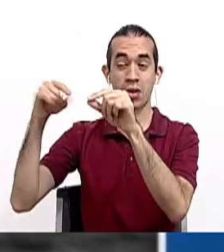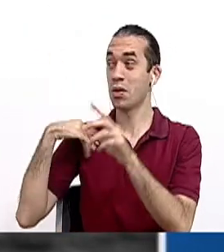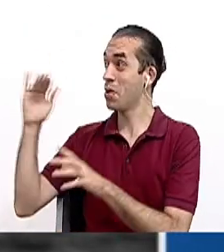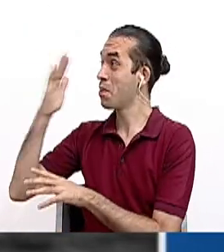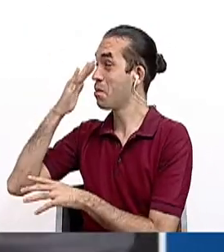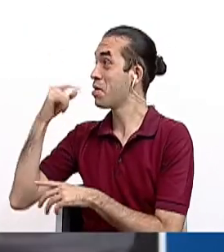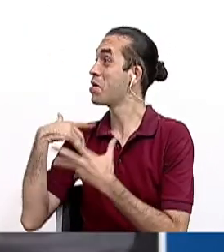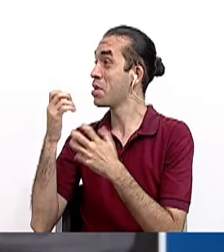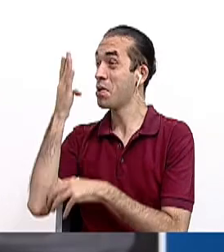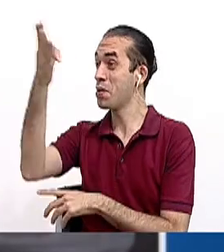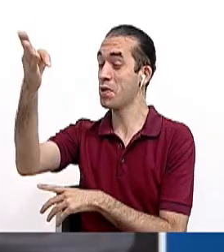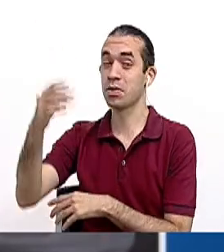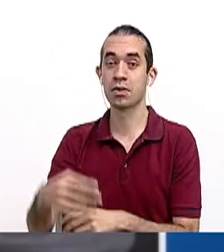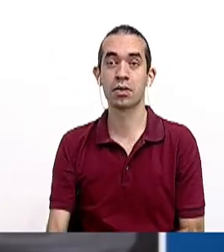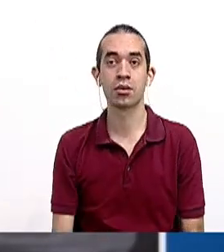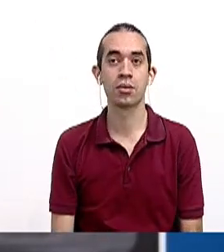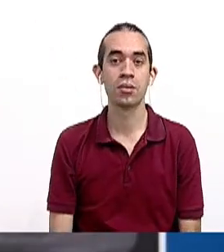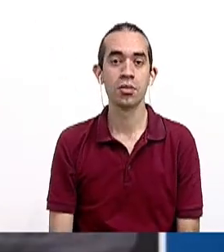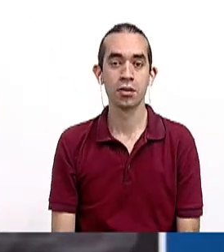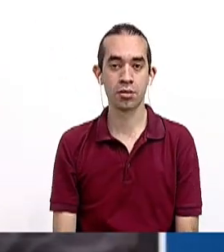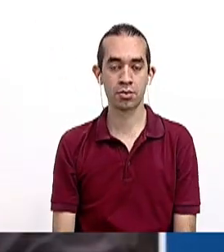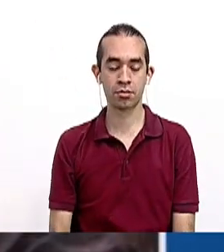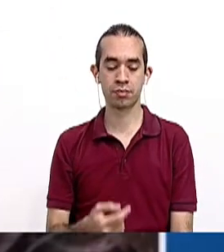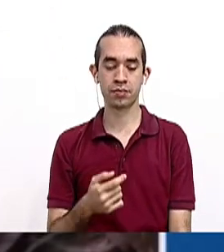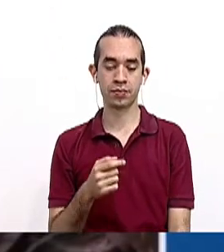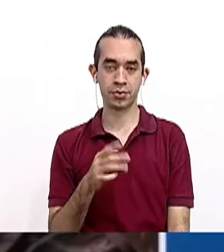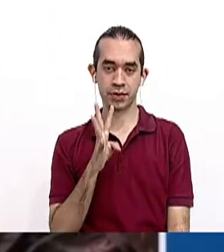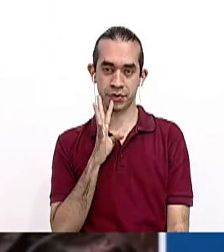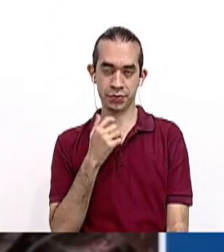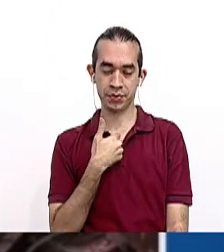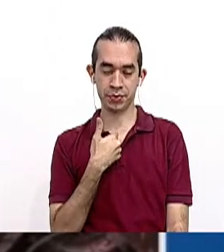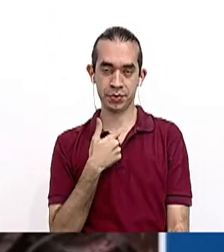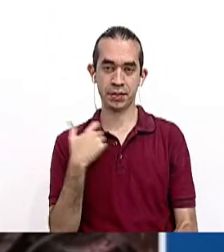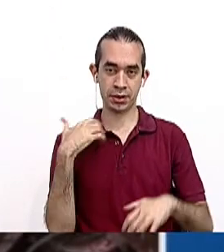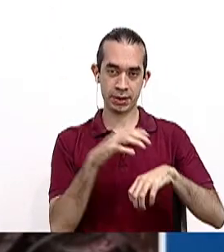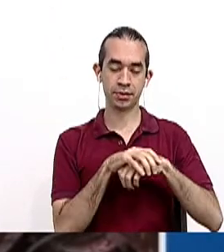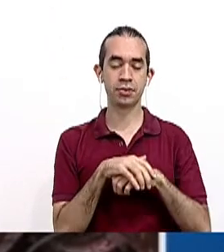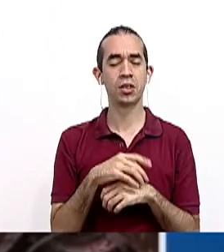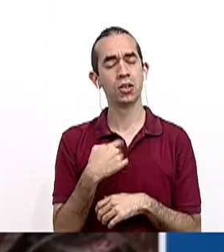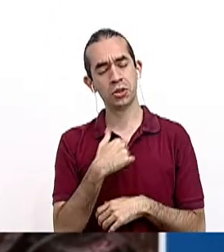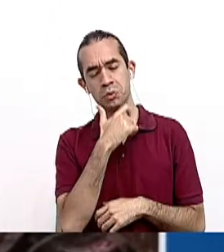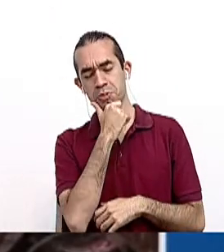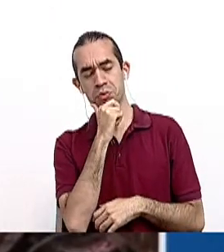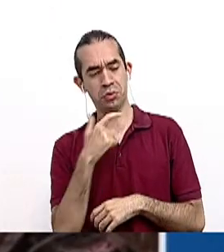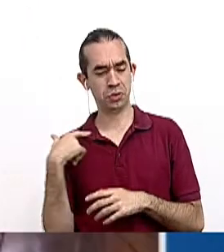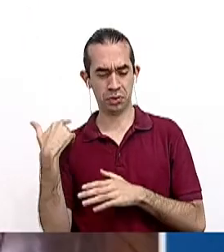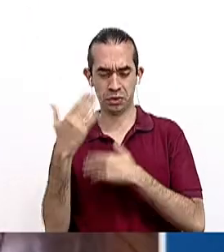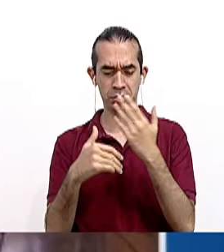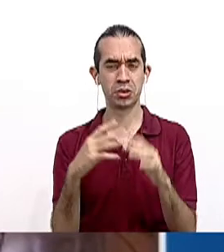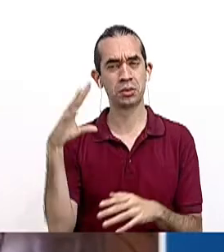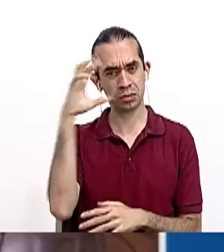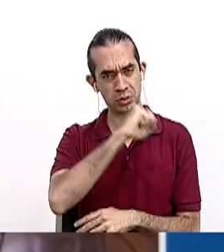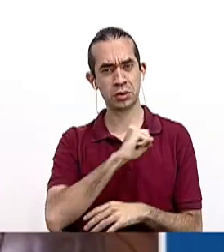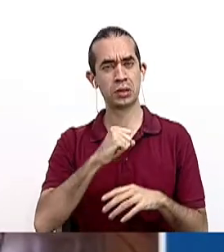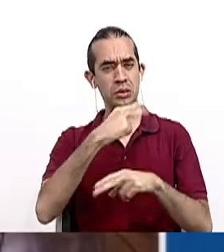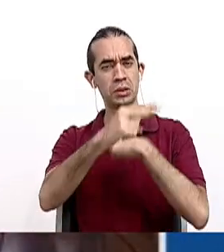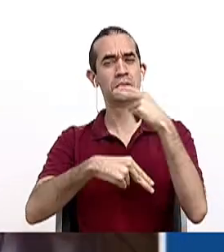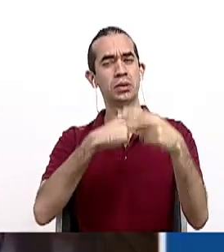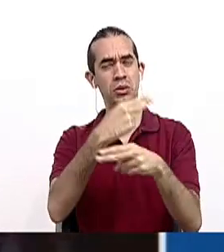Luna un día, ¿verdad? I marvel at my own journey and how I came to help probe the mysteries of outer space.